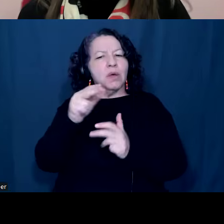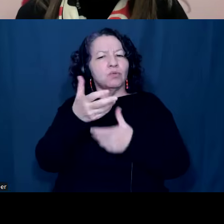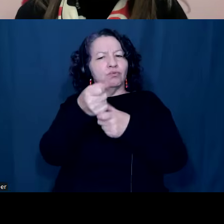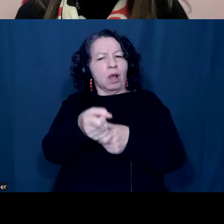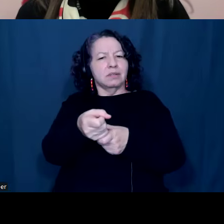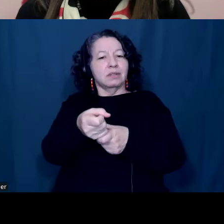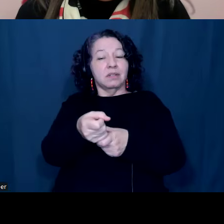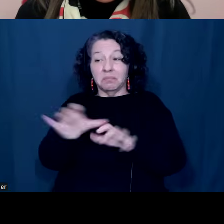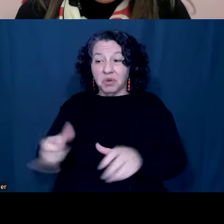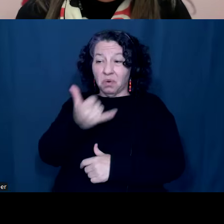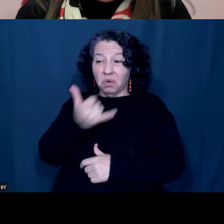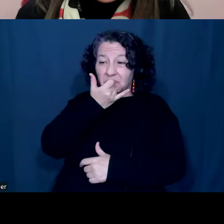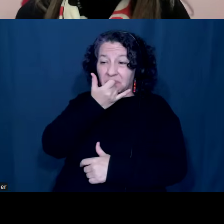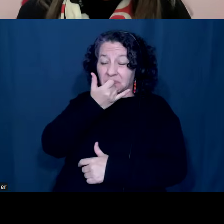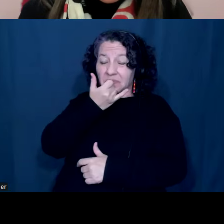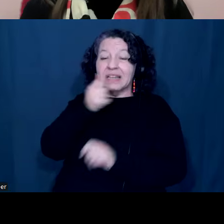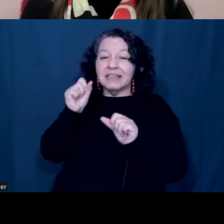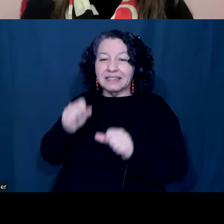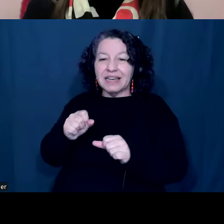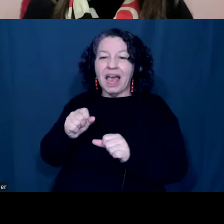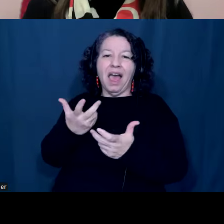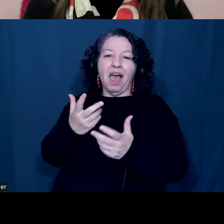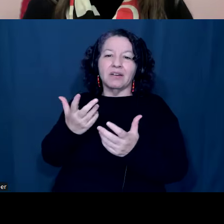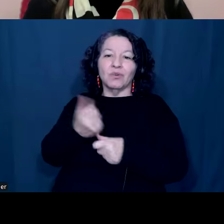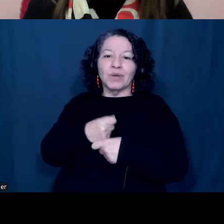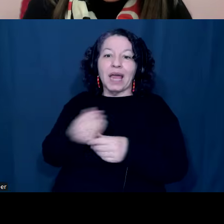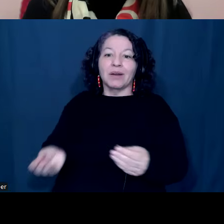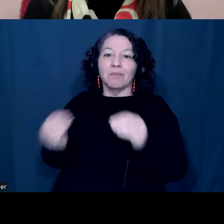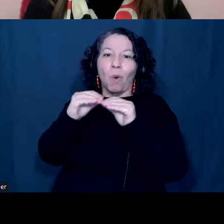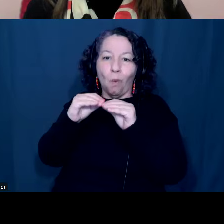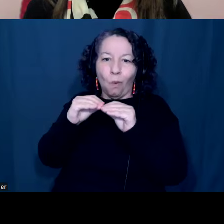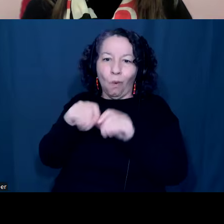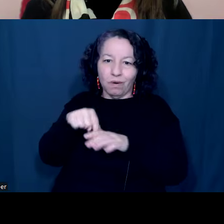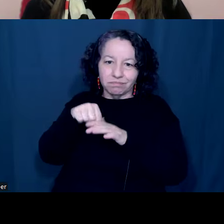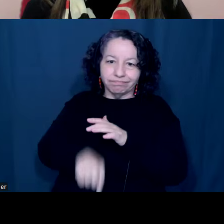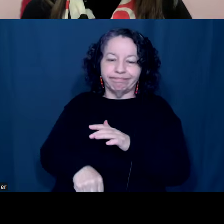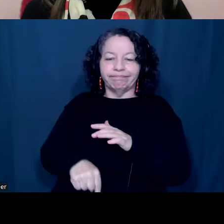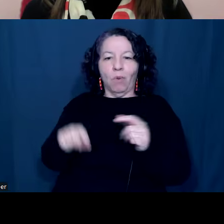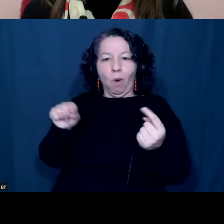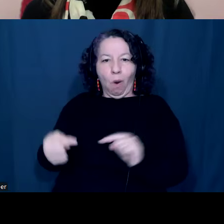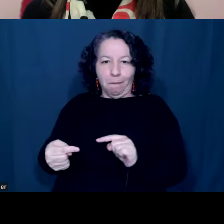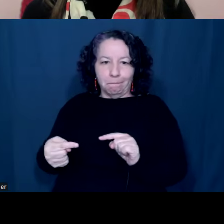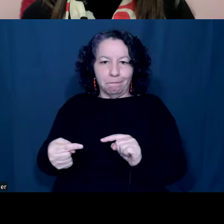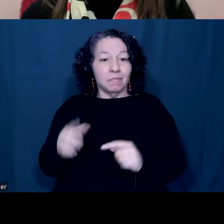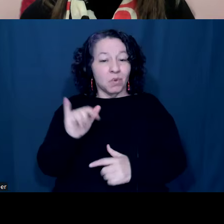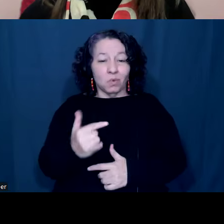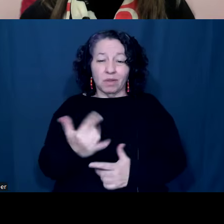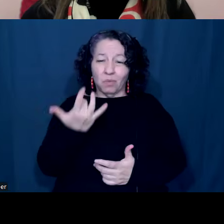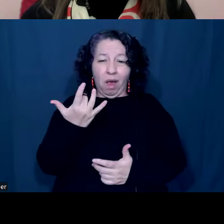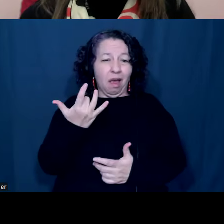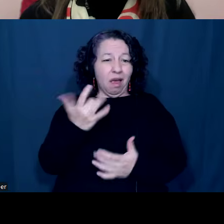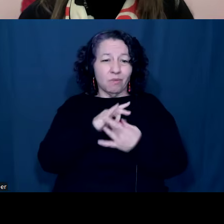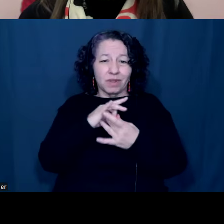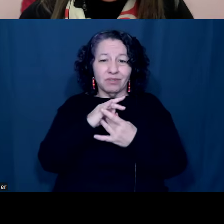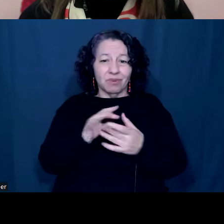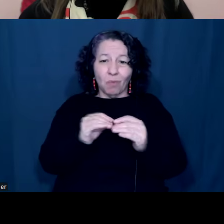harm. This is why relationship matters more than speed.